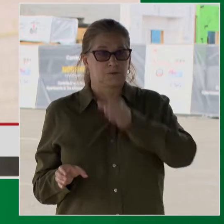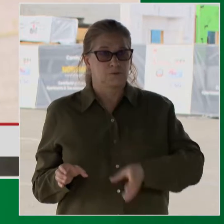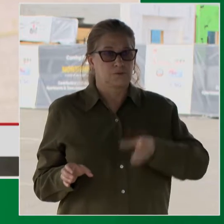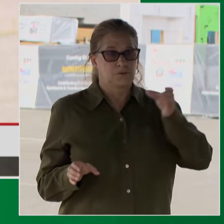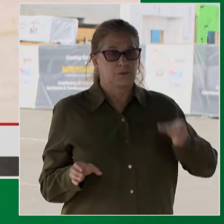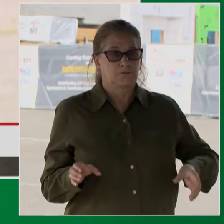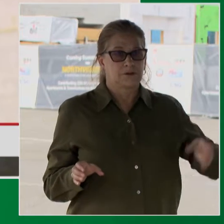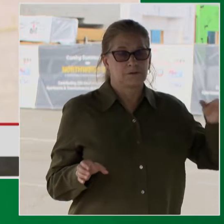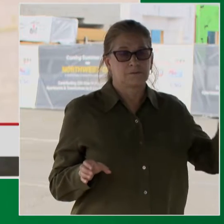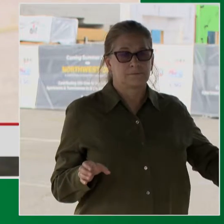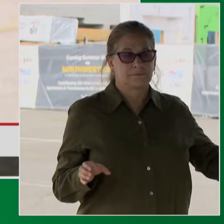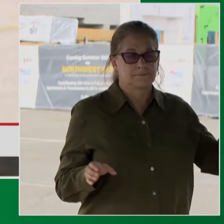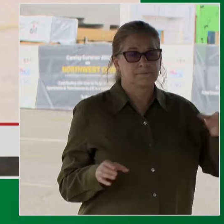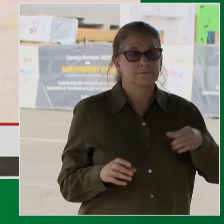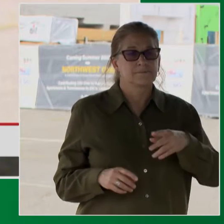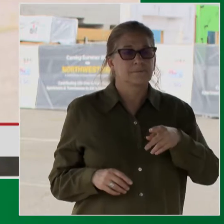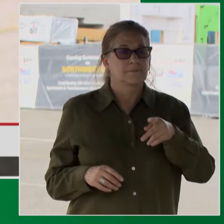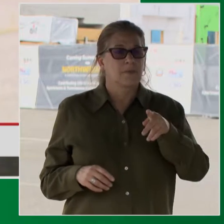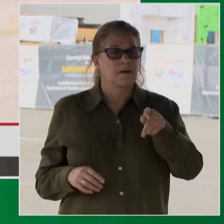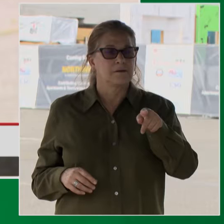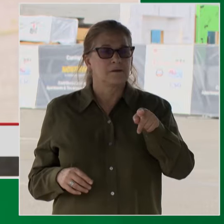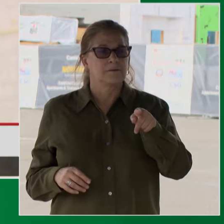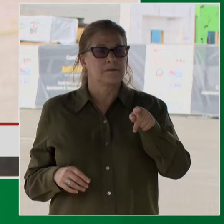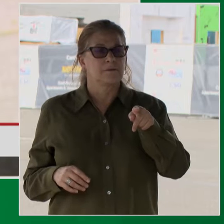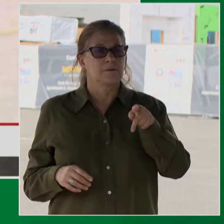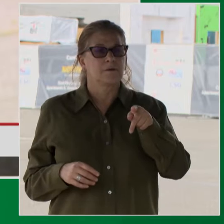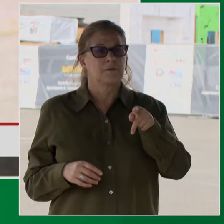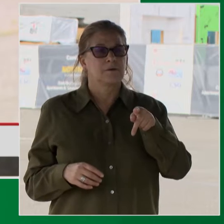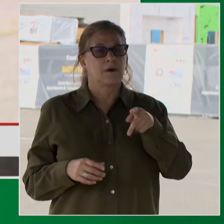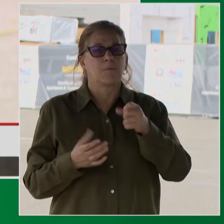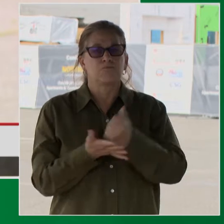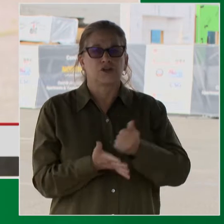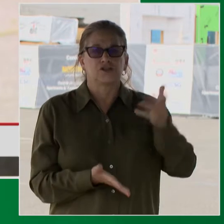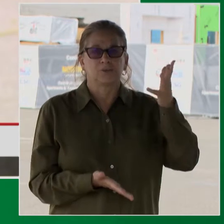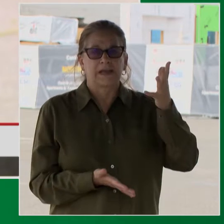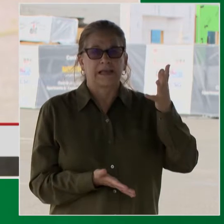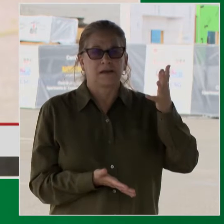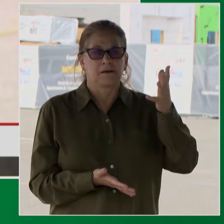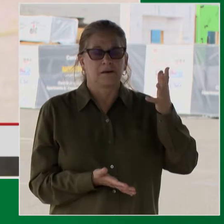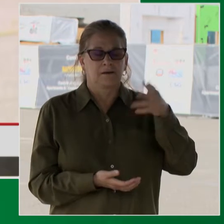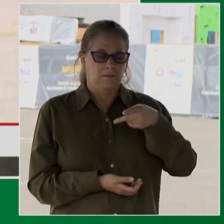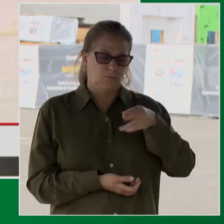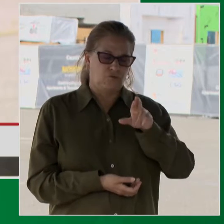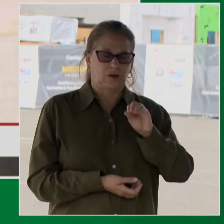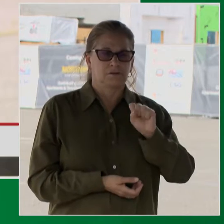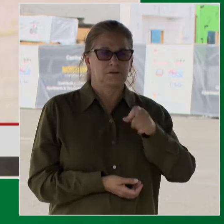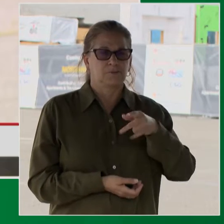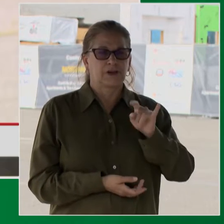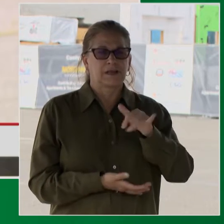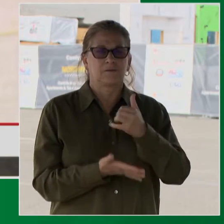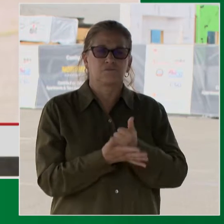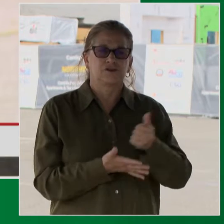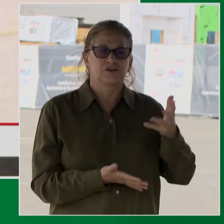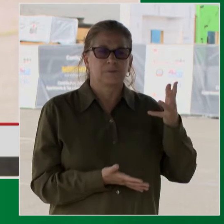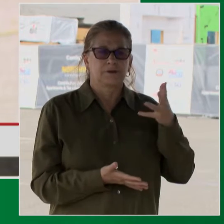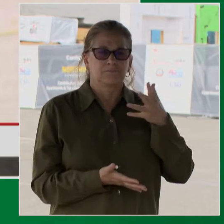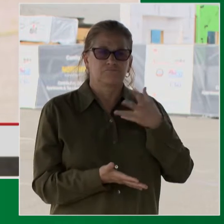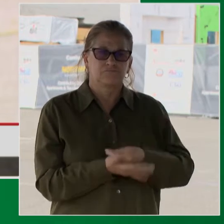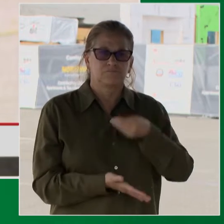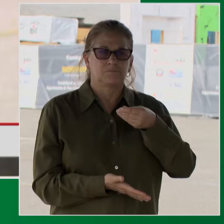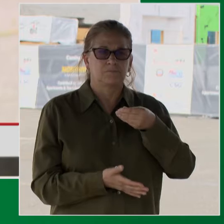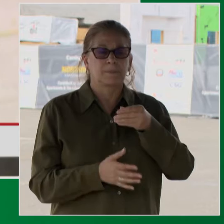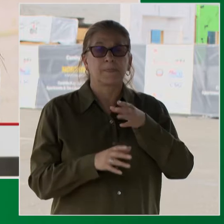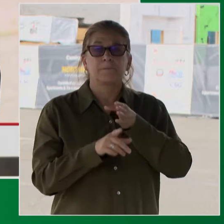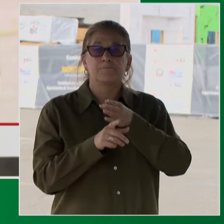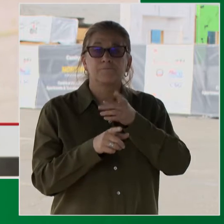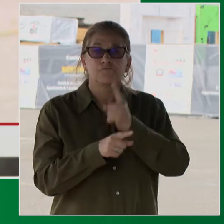workforce development, it includes coaching, so sort of career navigators that can help folks who are looking for work who may need to make